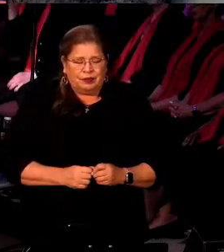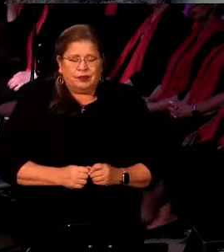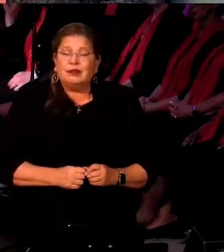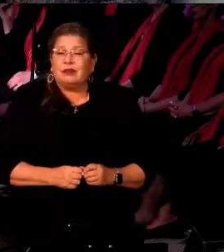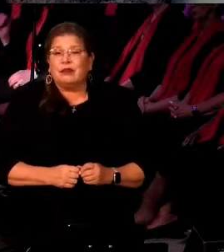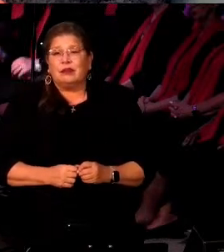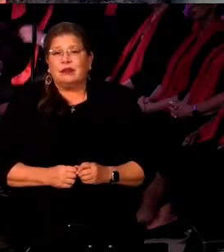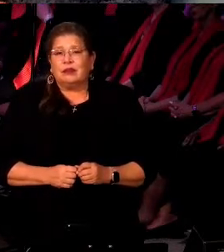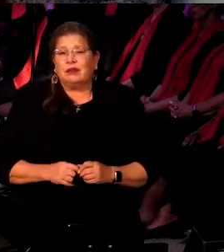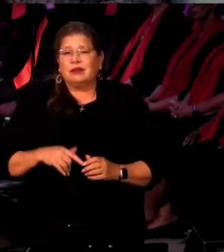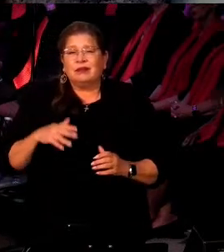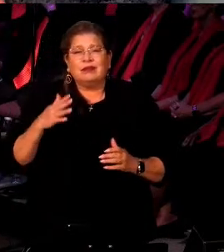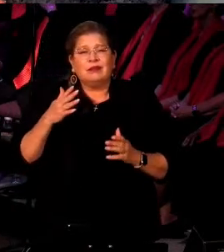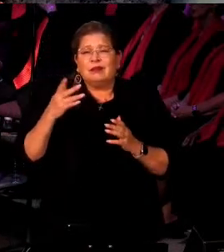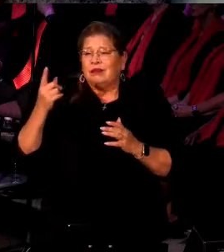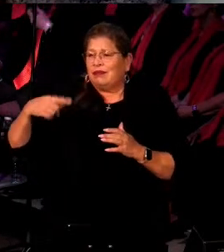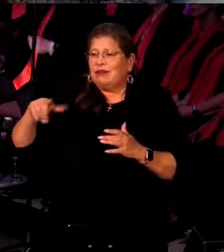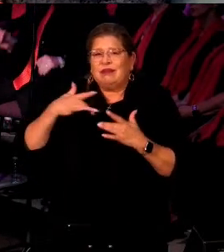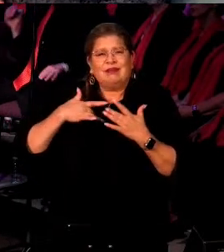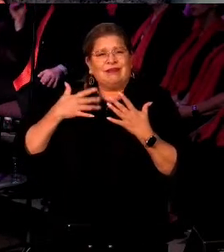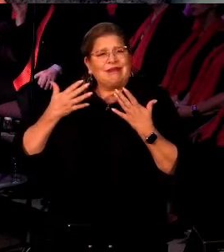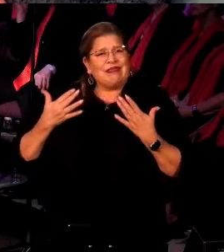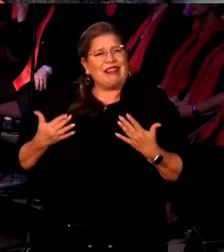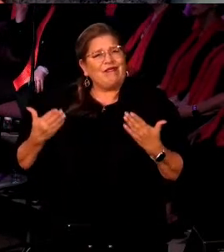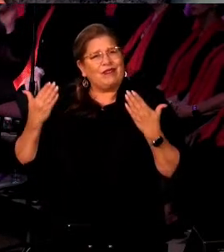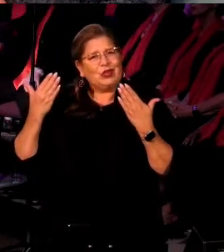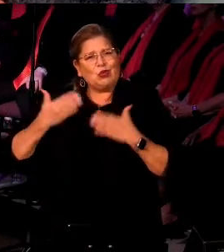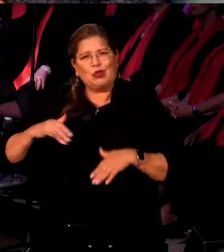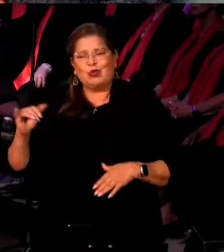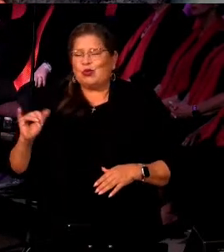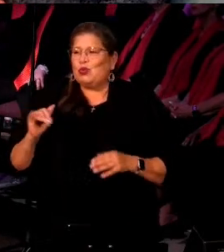There was a great heaviness over them as well, but they